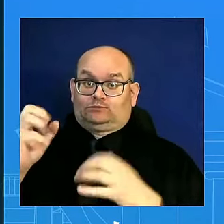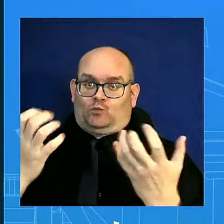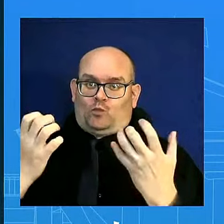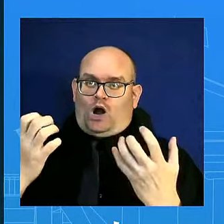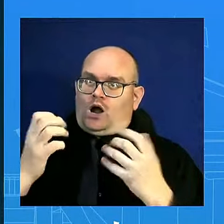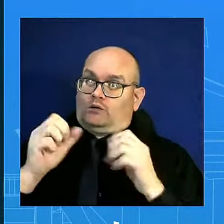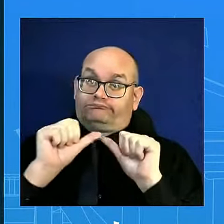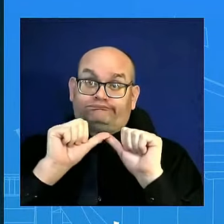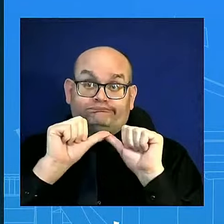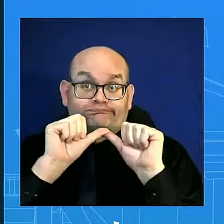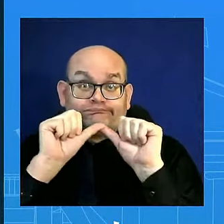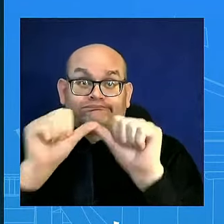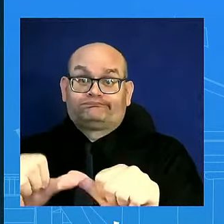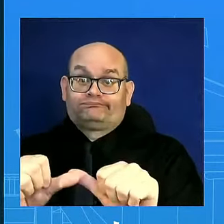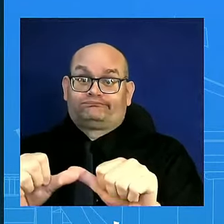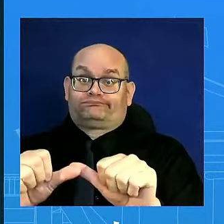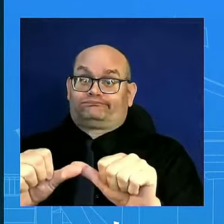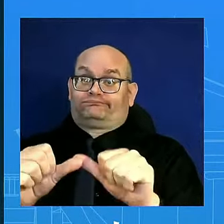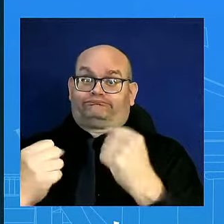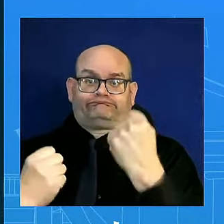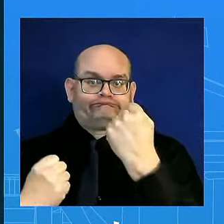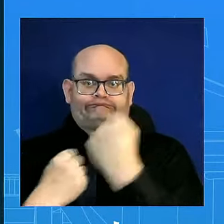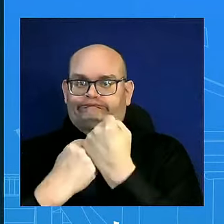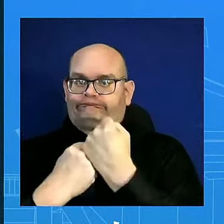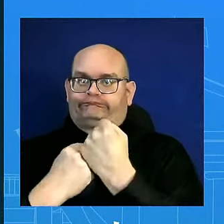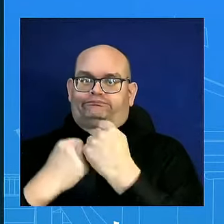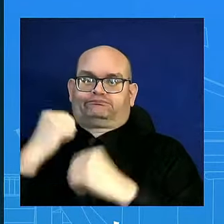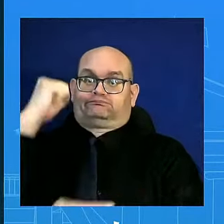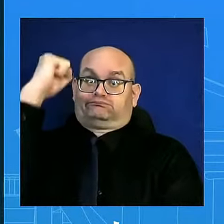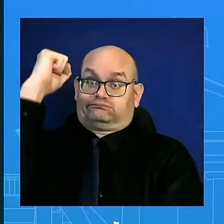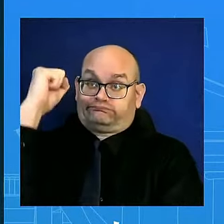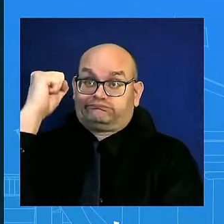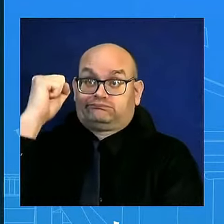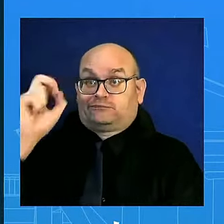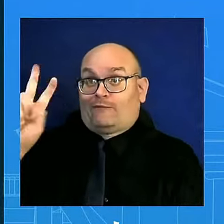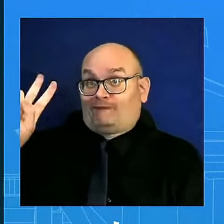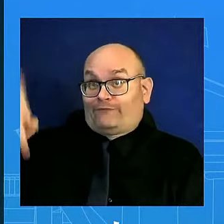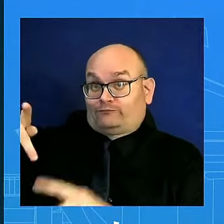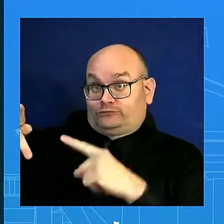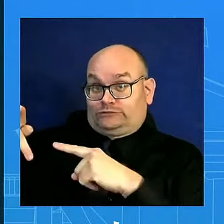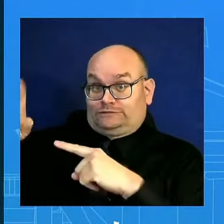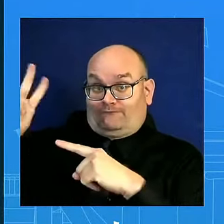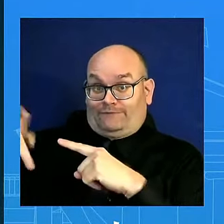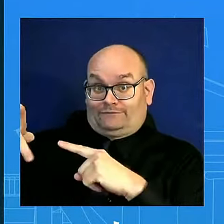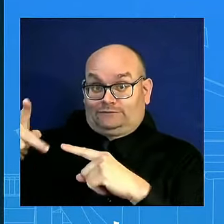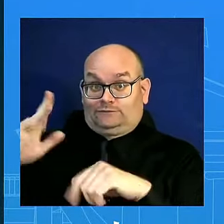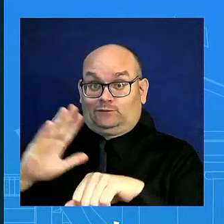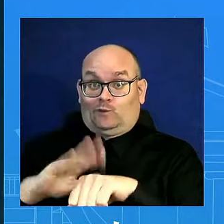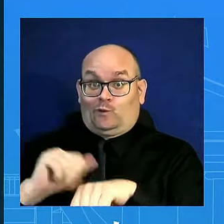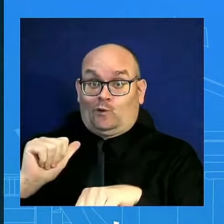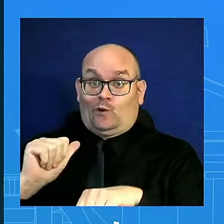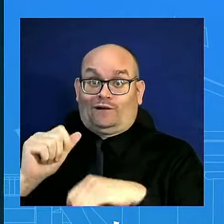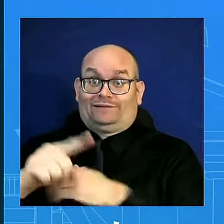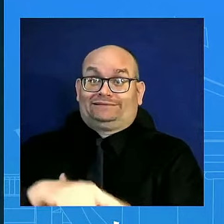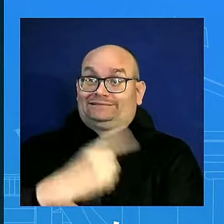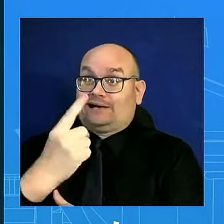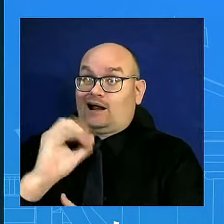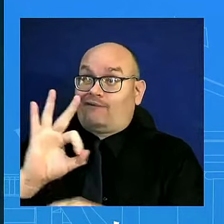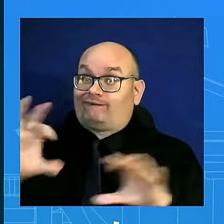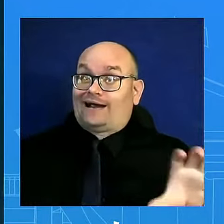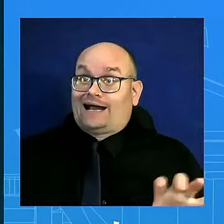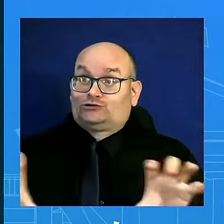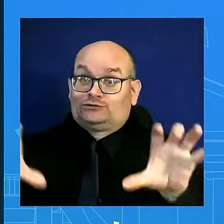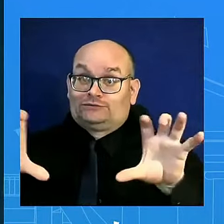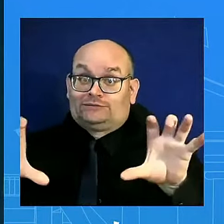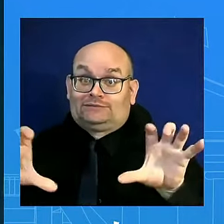how the vice president called today a day of action because it is an anniversary of the 1965